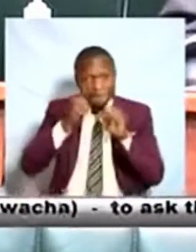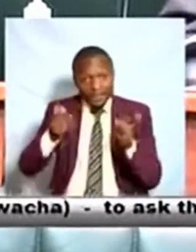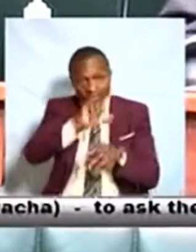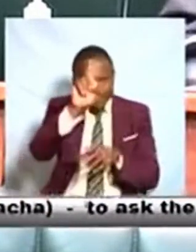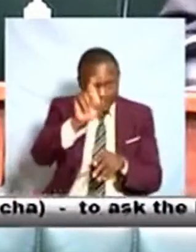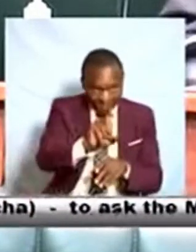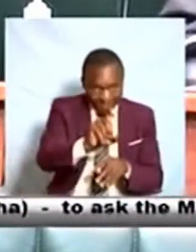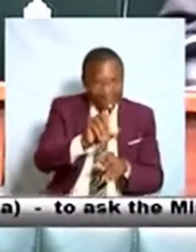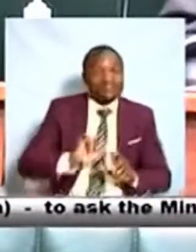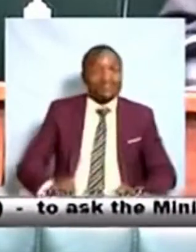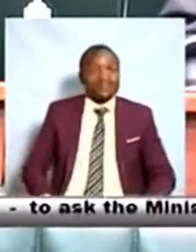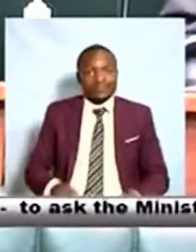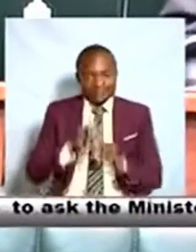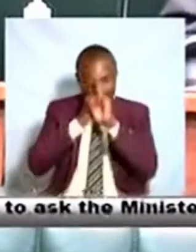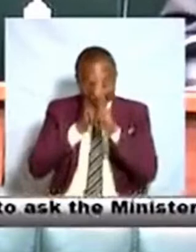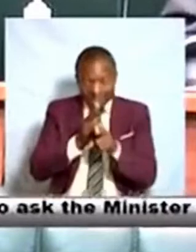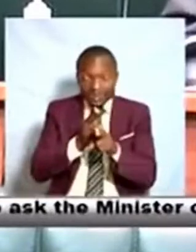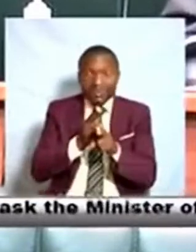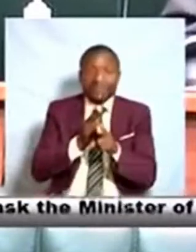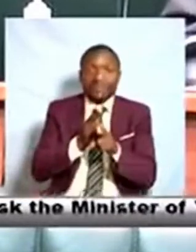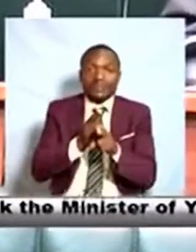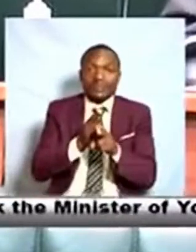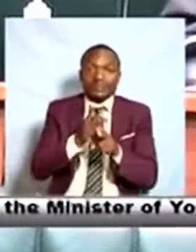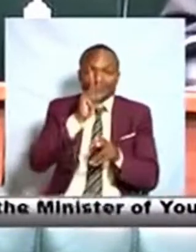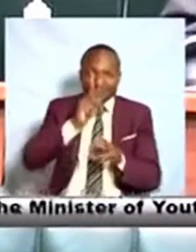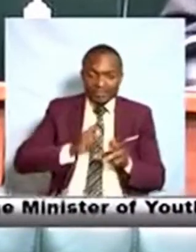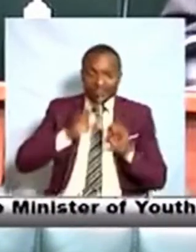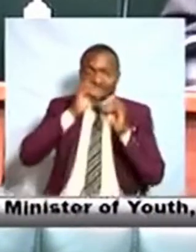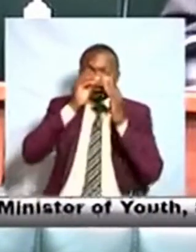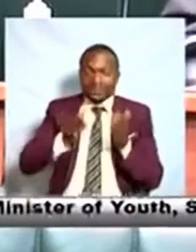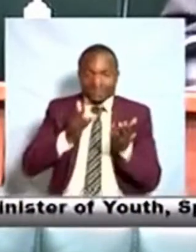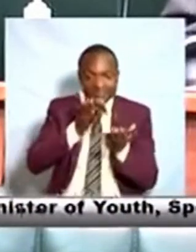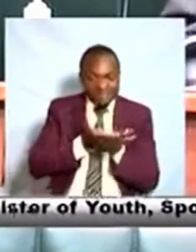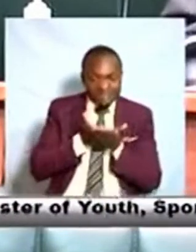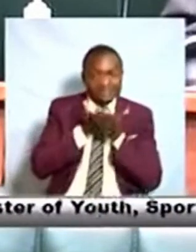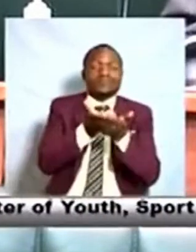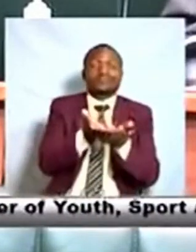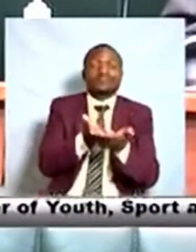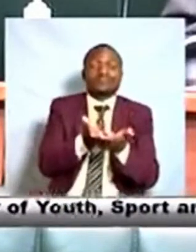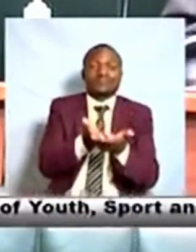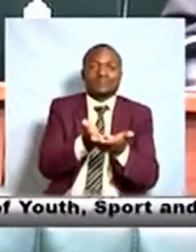question, Honorable Madam Speaker, was submitted